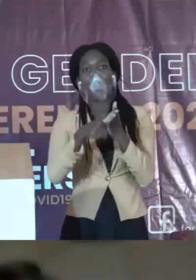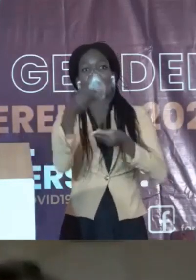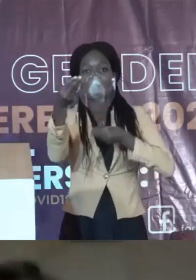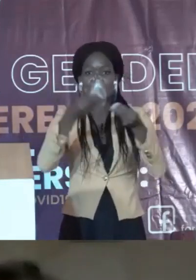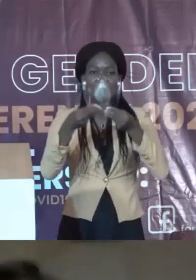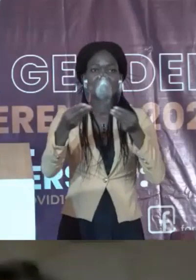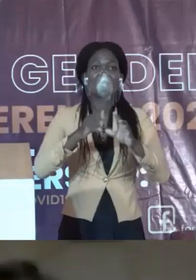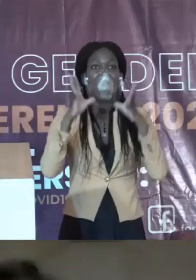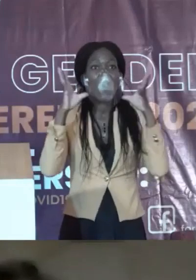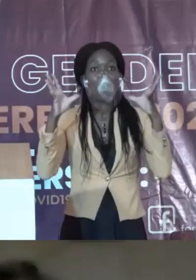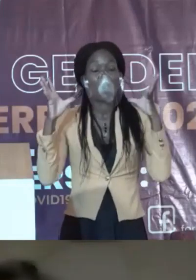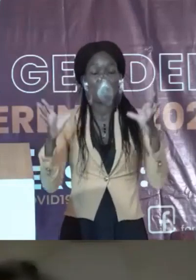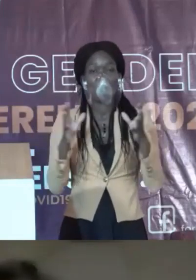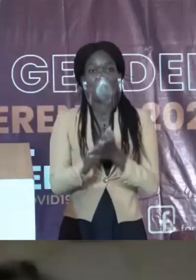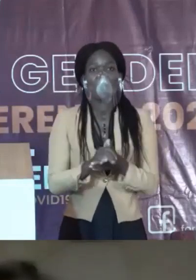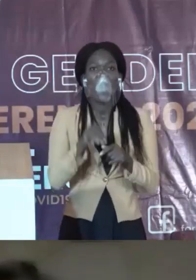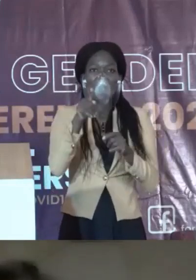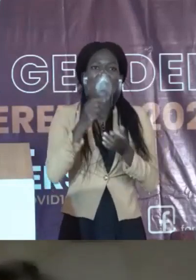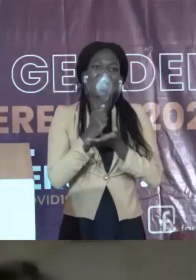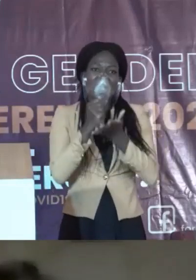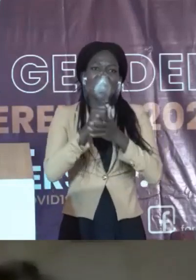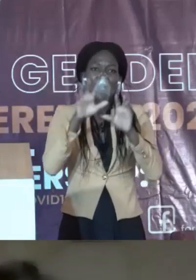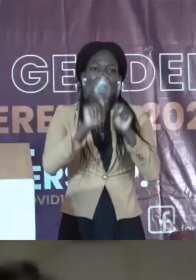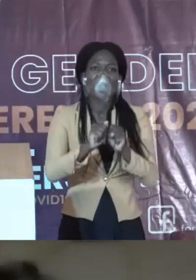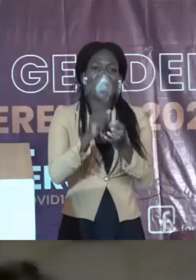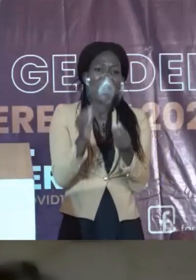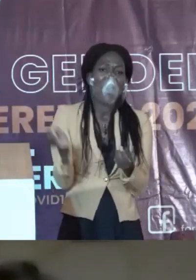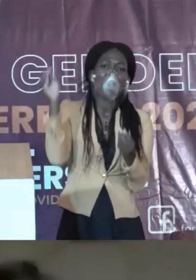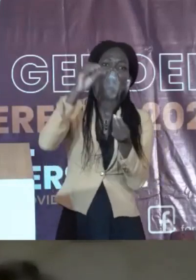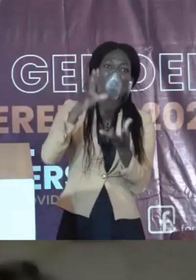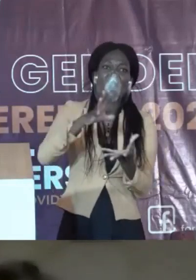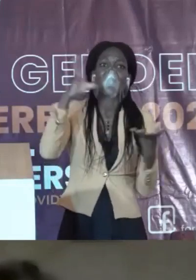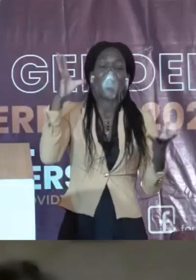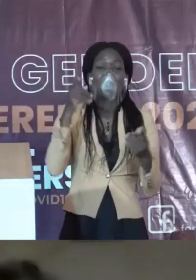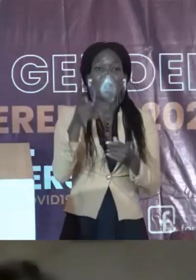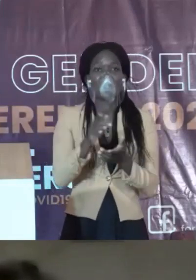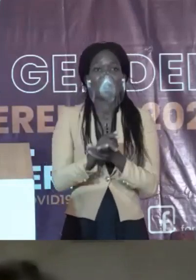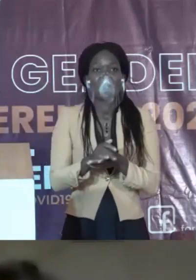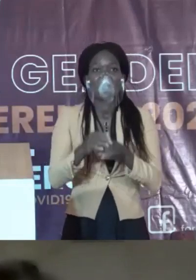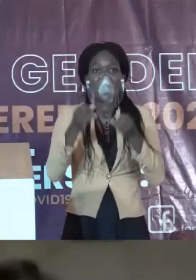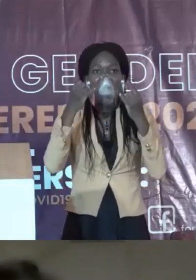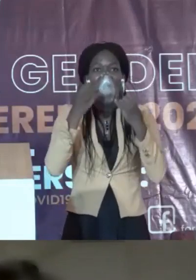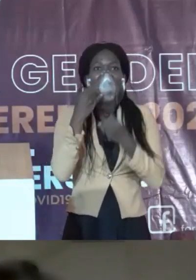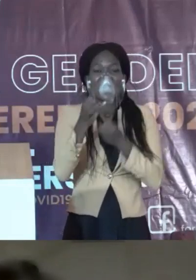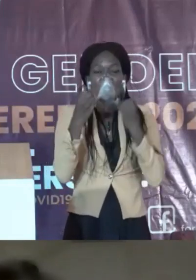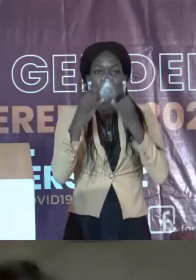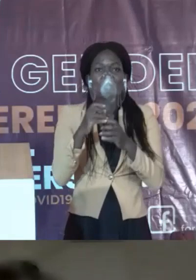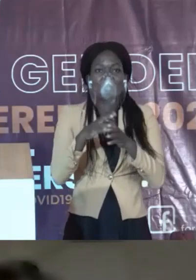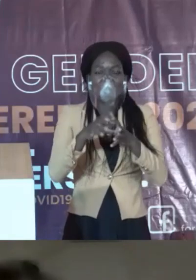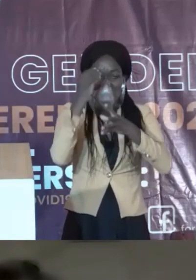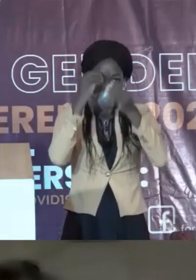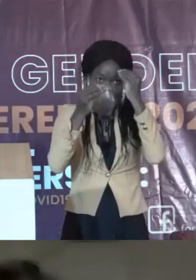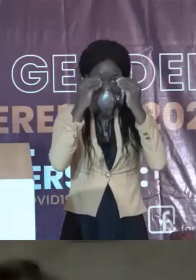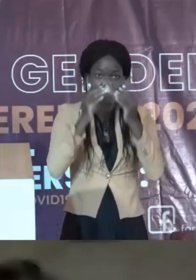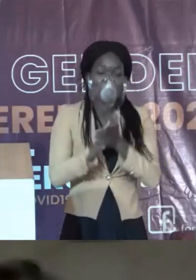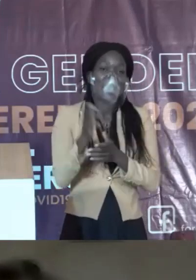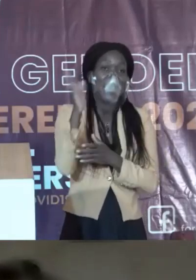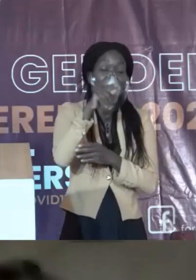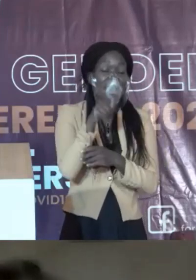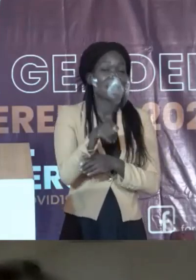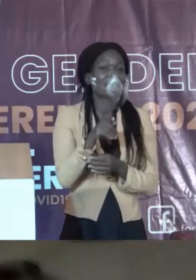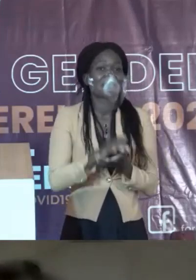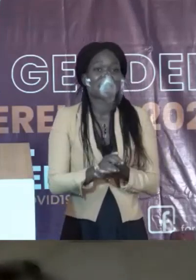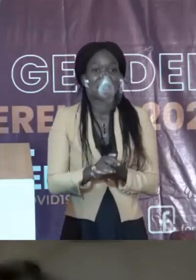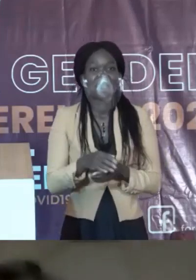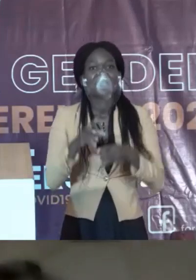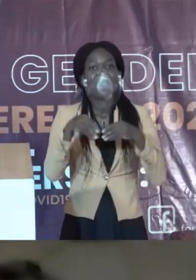businesses that can have higher returns. Issues of education has also come in to say these are important issues that we should be looking at.